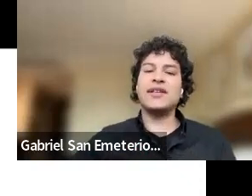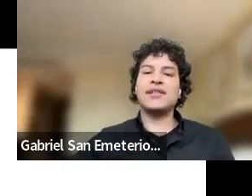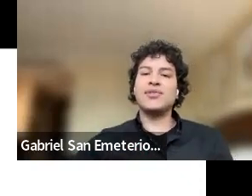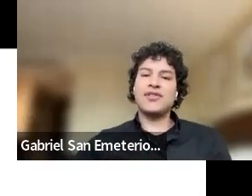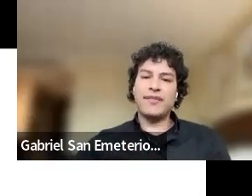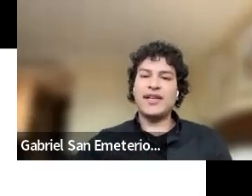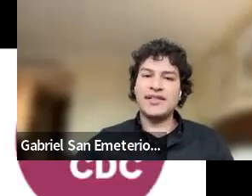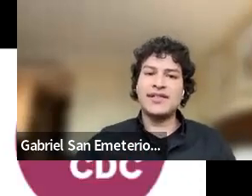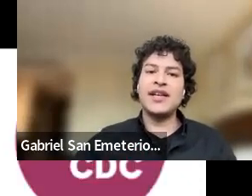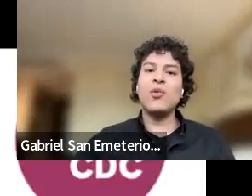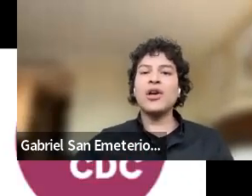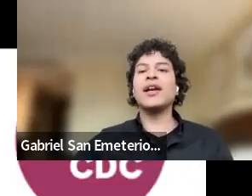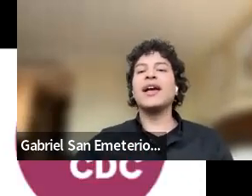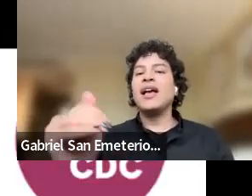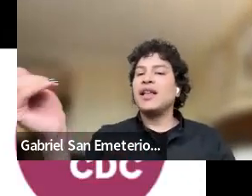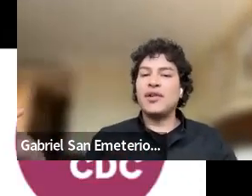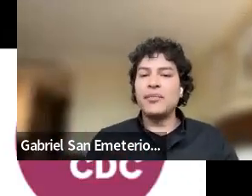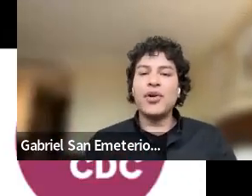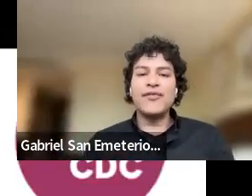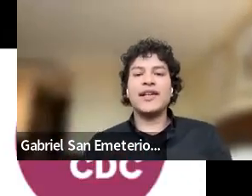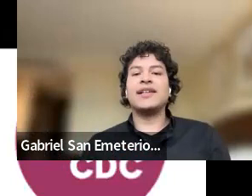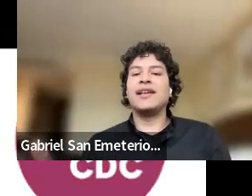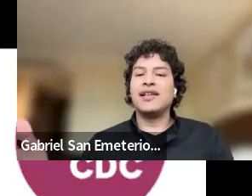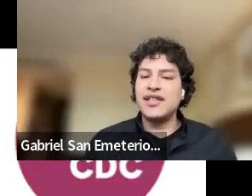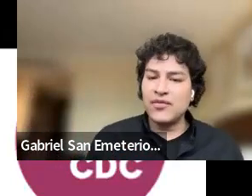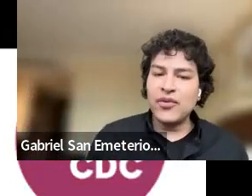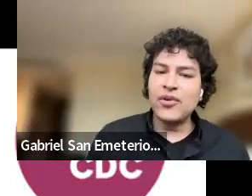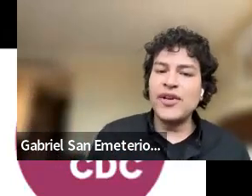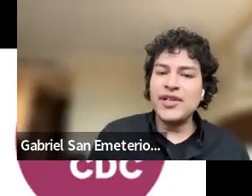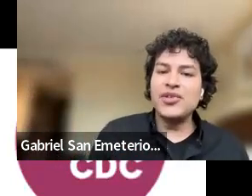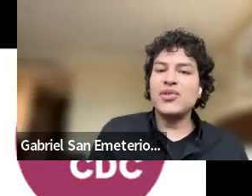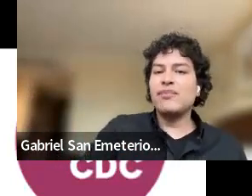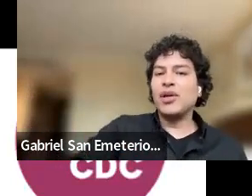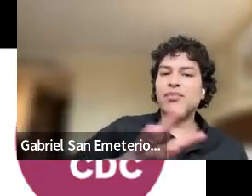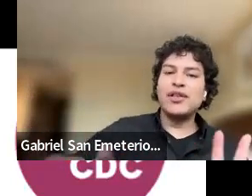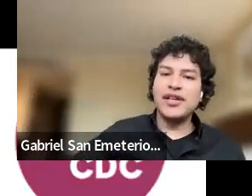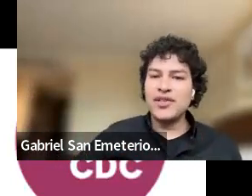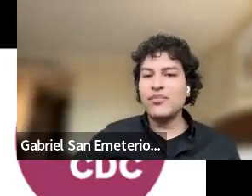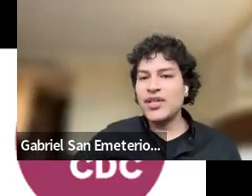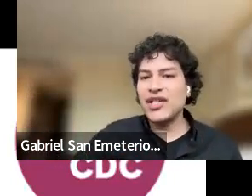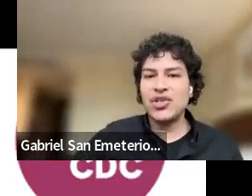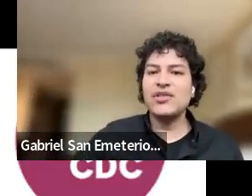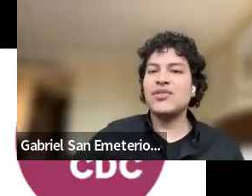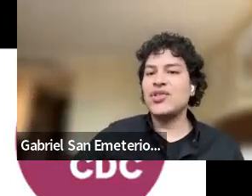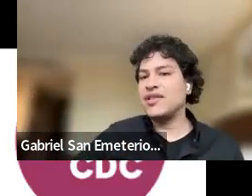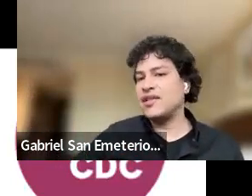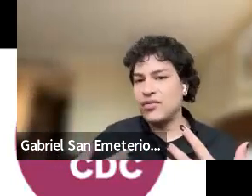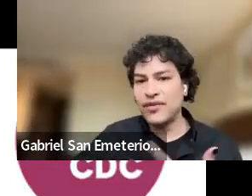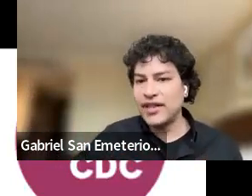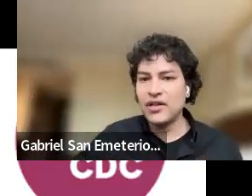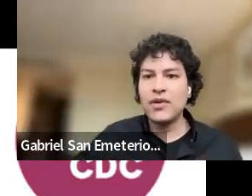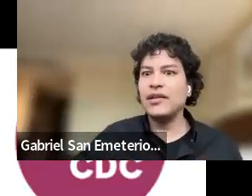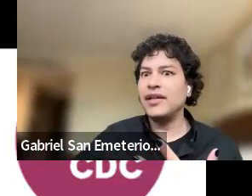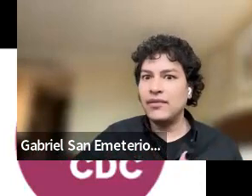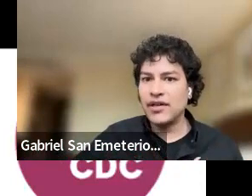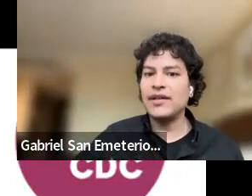to discredit the use of masks. They work, they're not perfect. Therefore, we need to use multiple layers of protection, such as